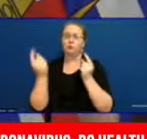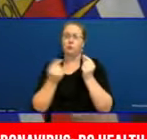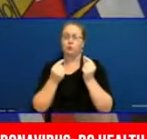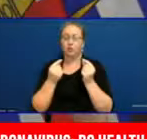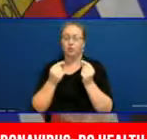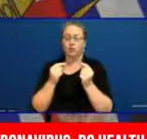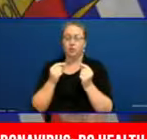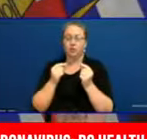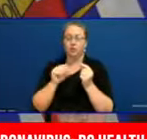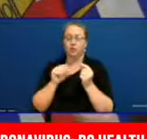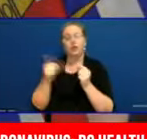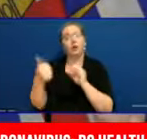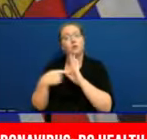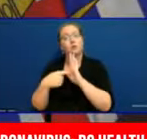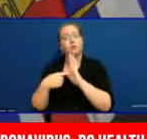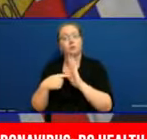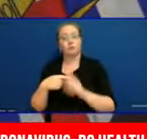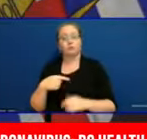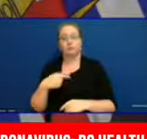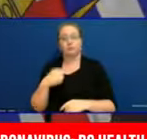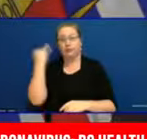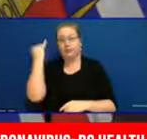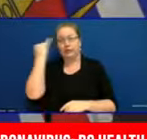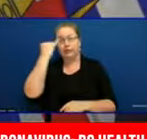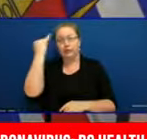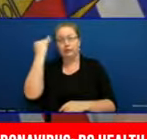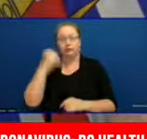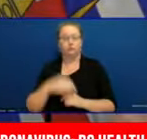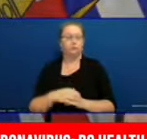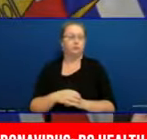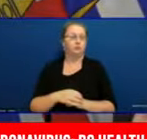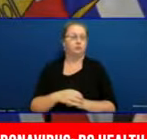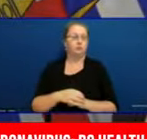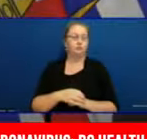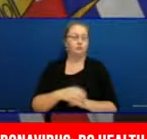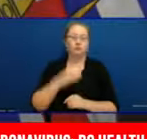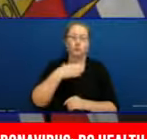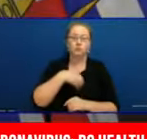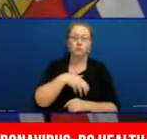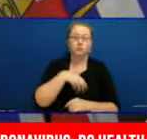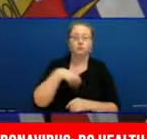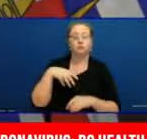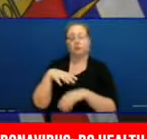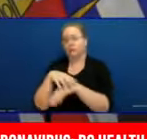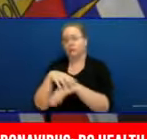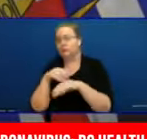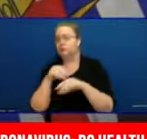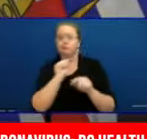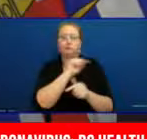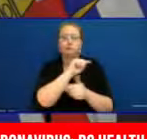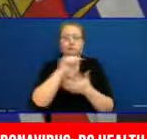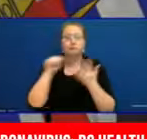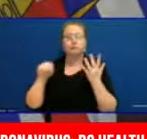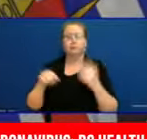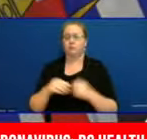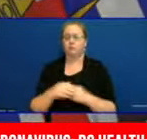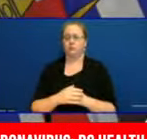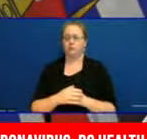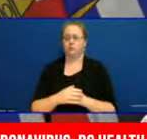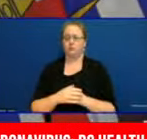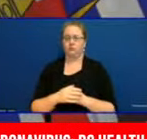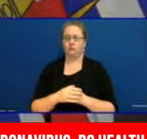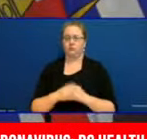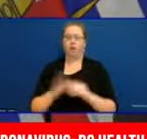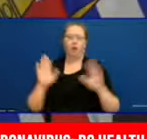other countries, Italy, Sweden. We all felt that we we had